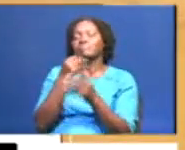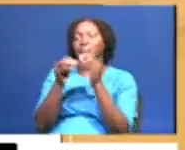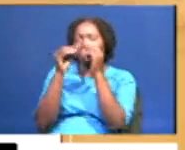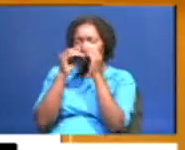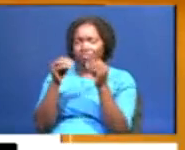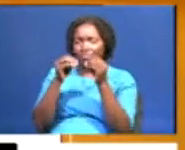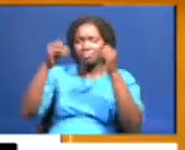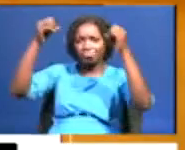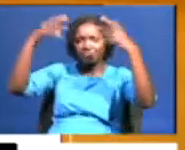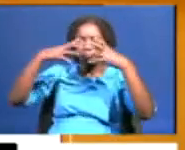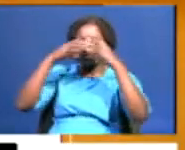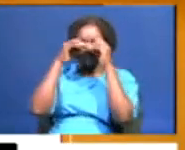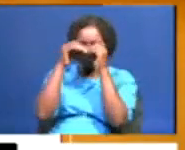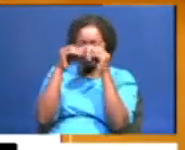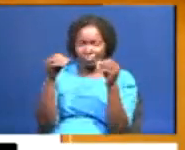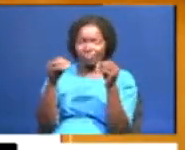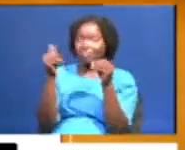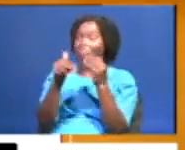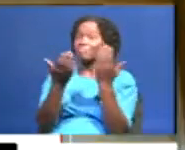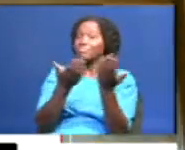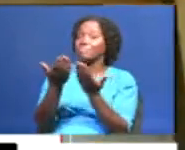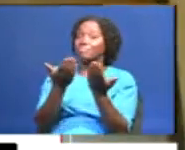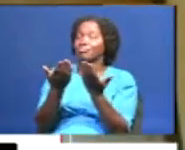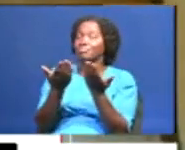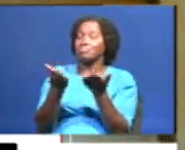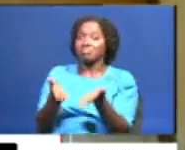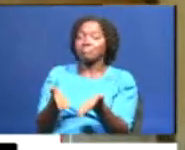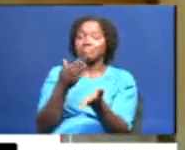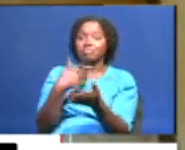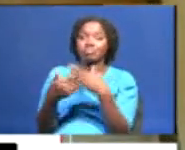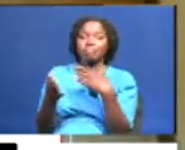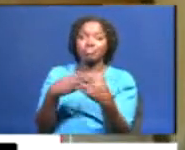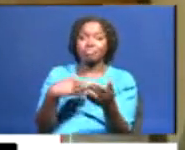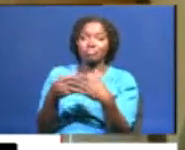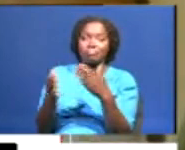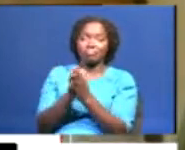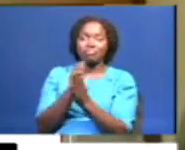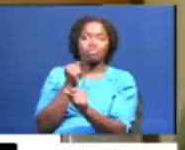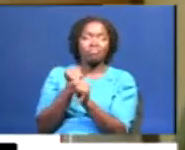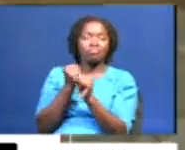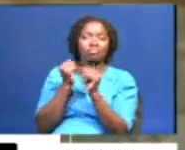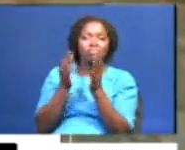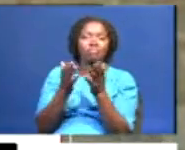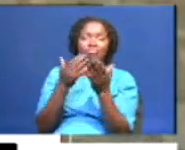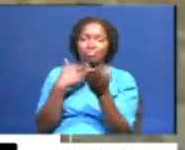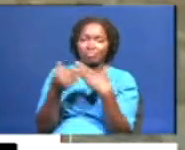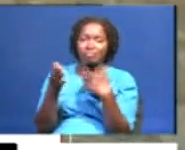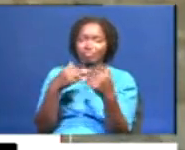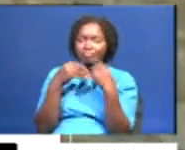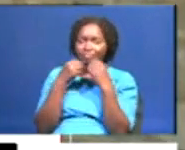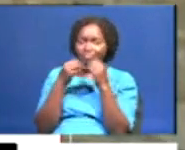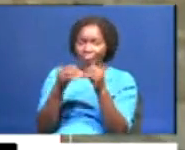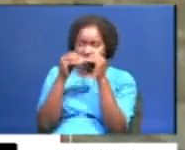lights, there is no any services that is given here, no staff. The staff, like right now as we talk, the staff